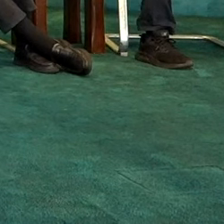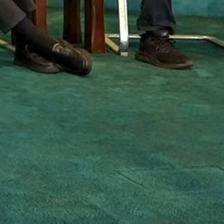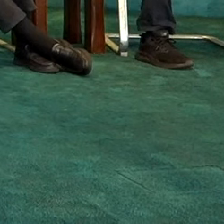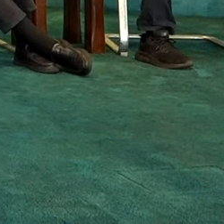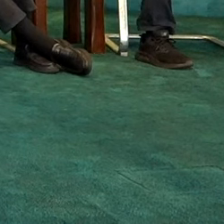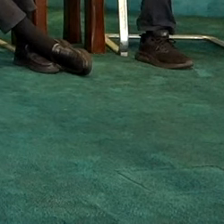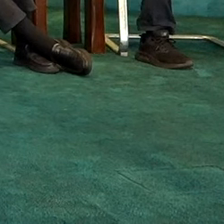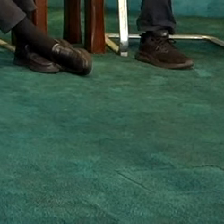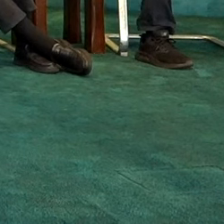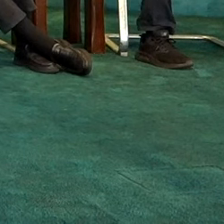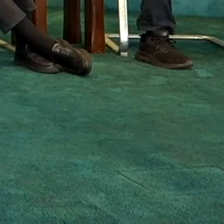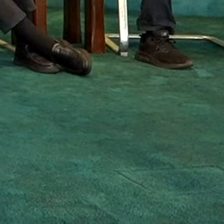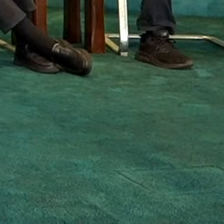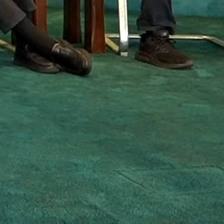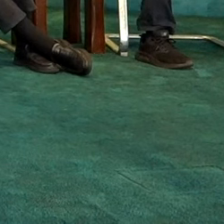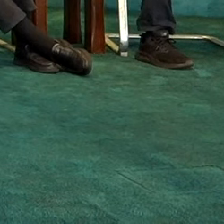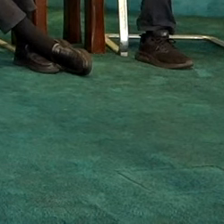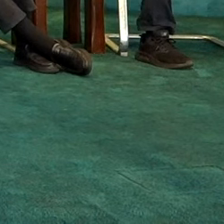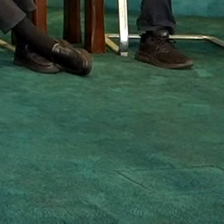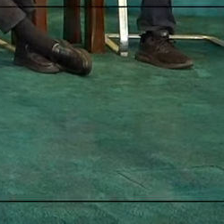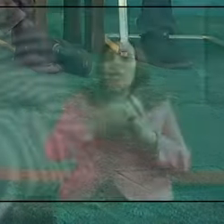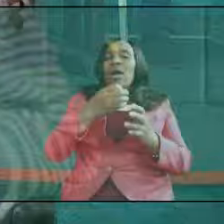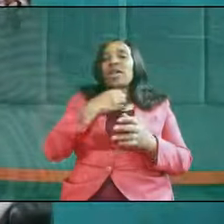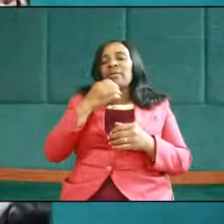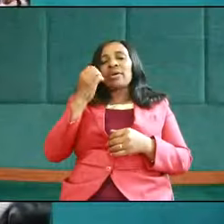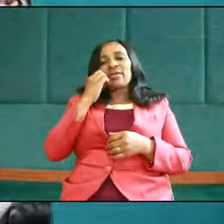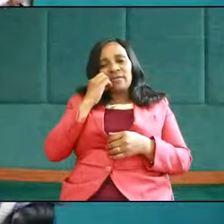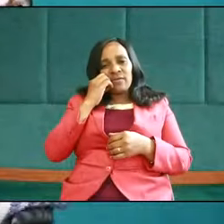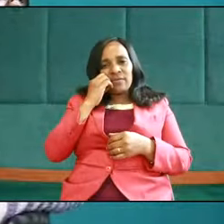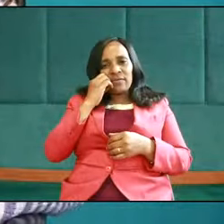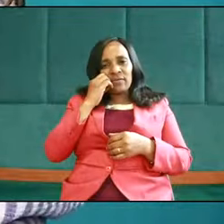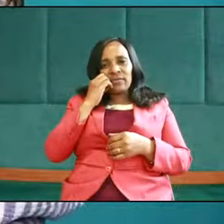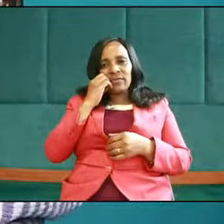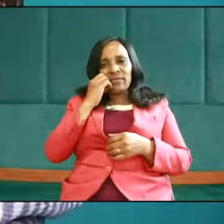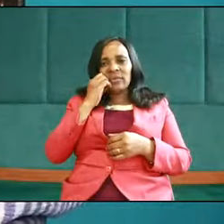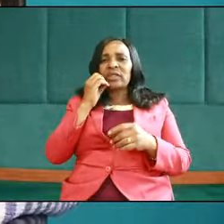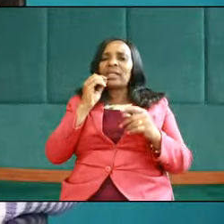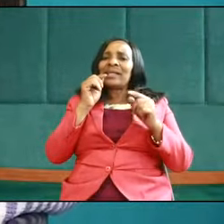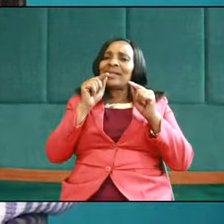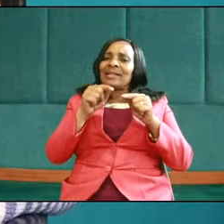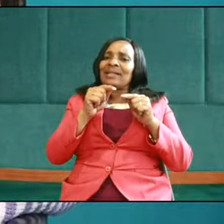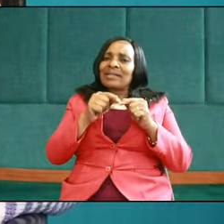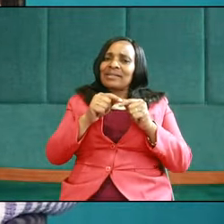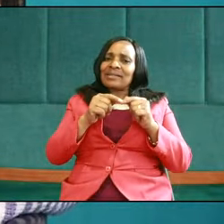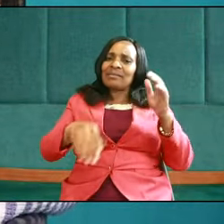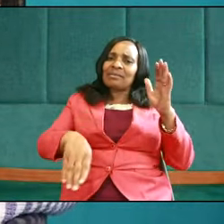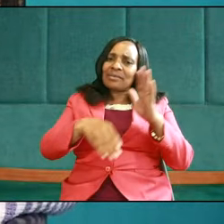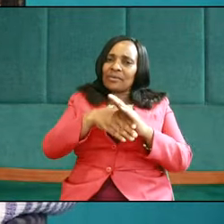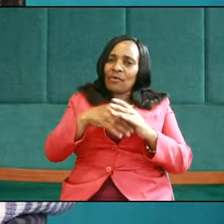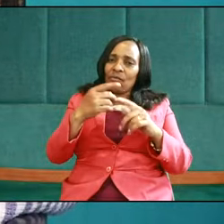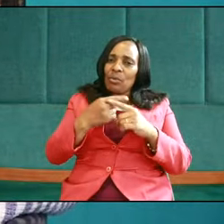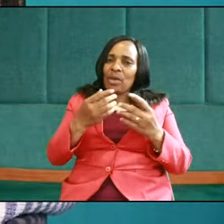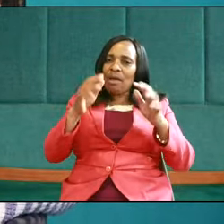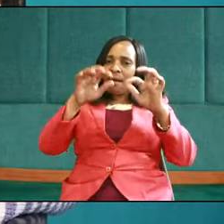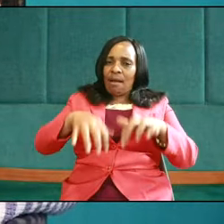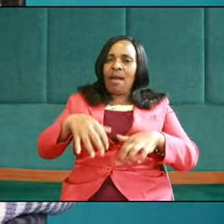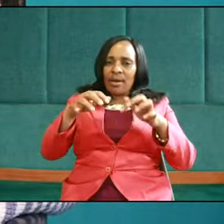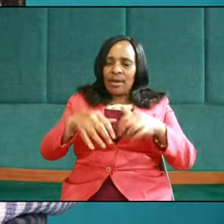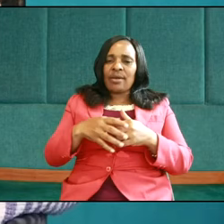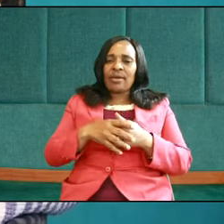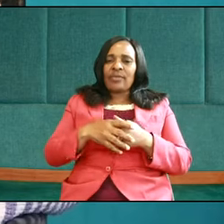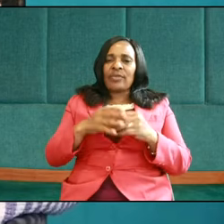is true. Citing the example of Adam and Eve, they were sent away from the Garden of Eden